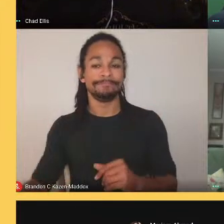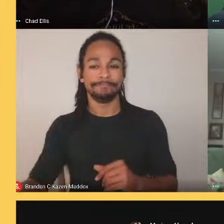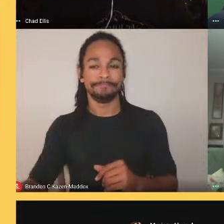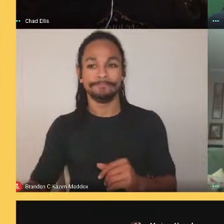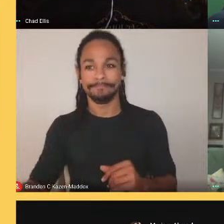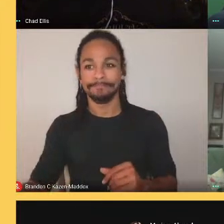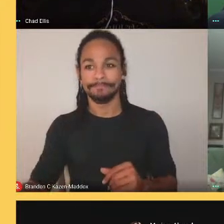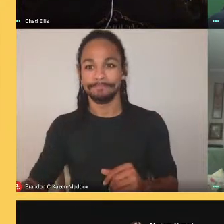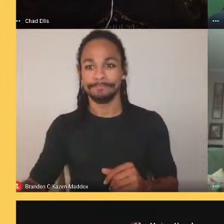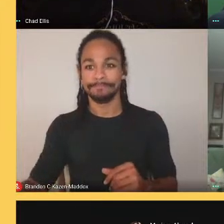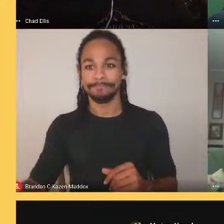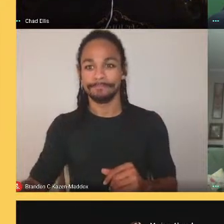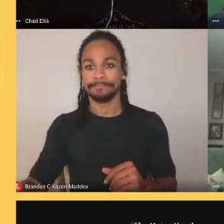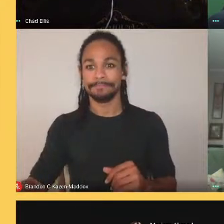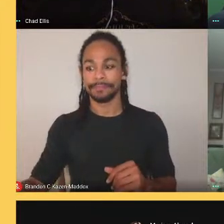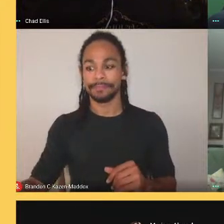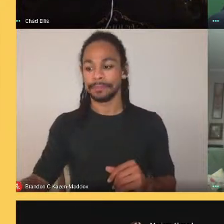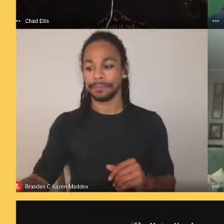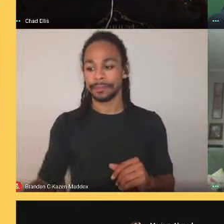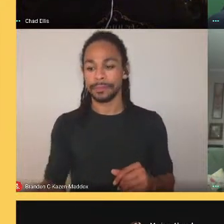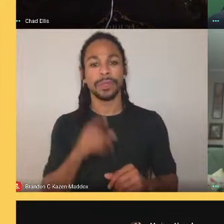little, I would say. Yeah. And that's what I